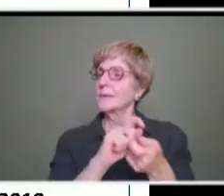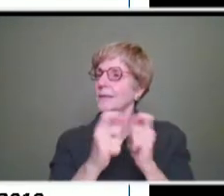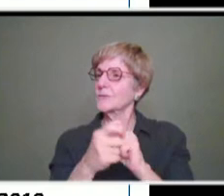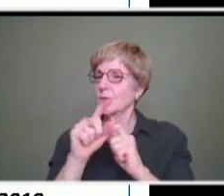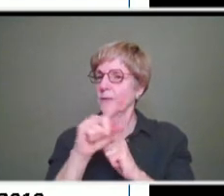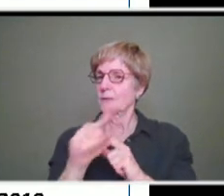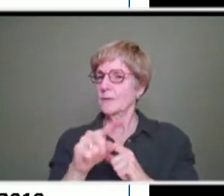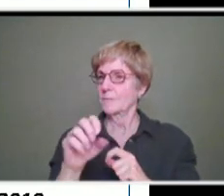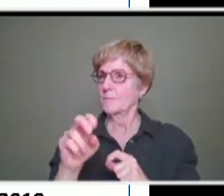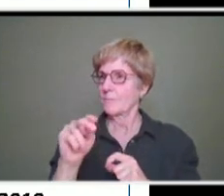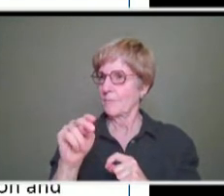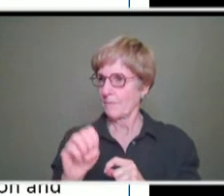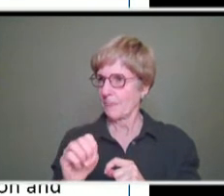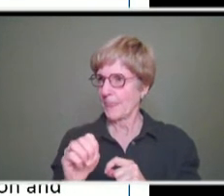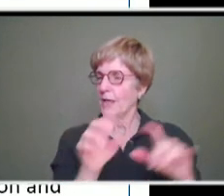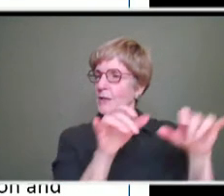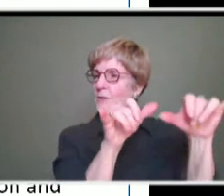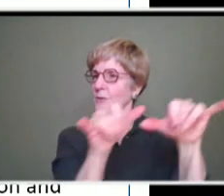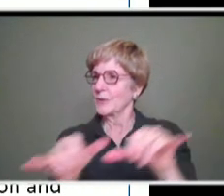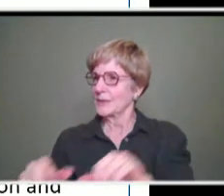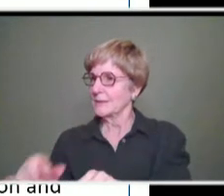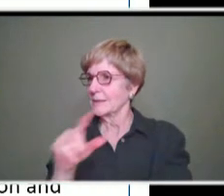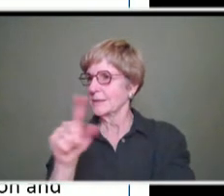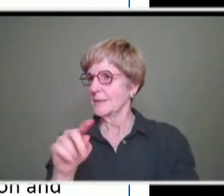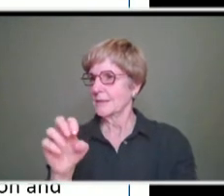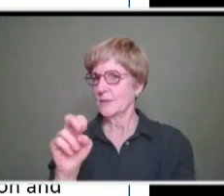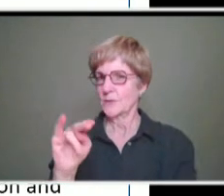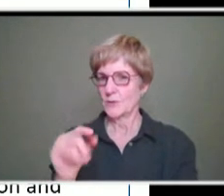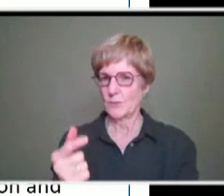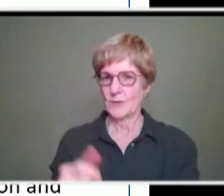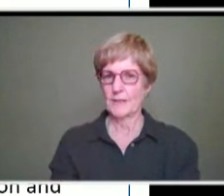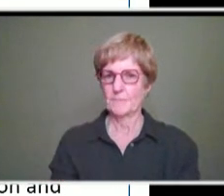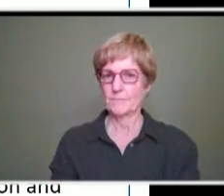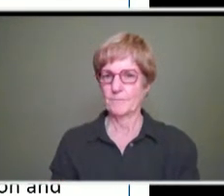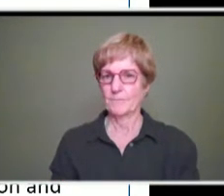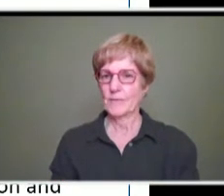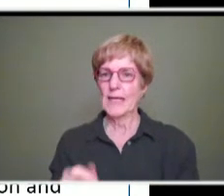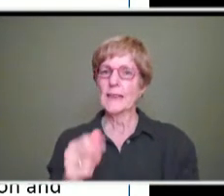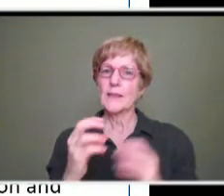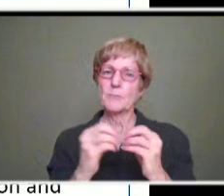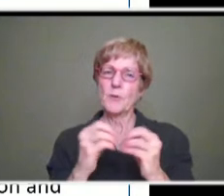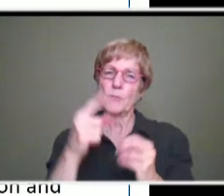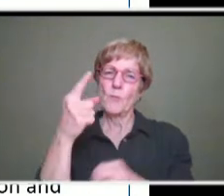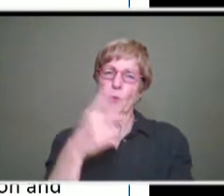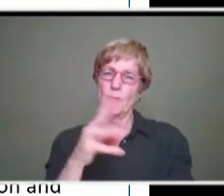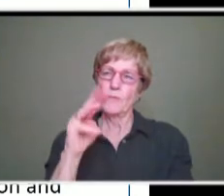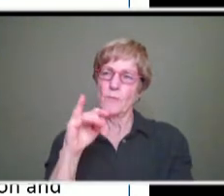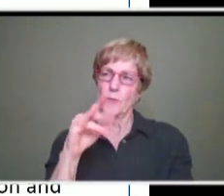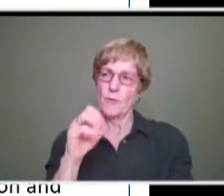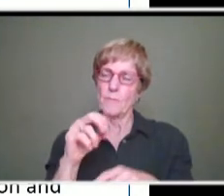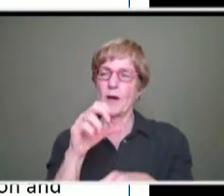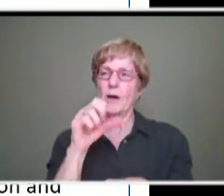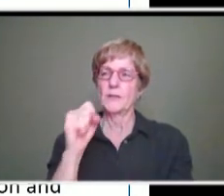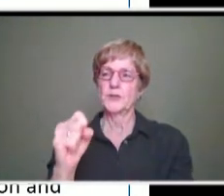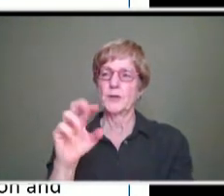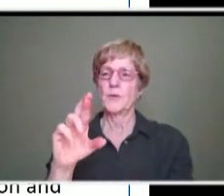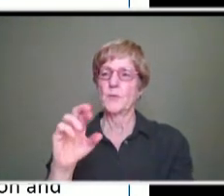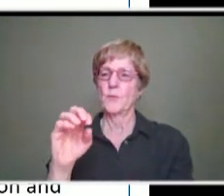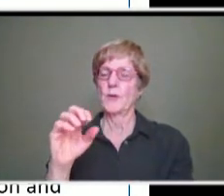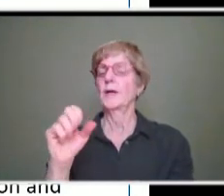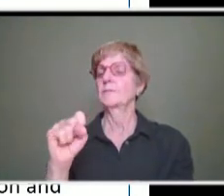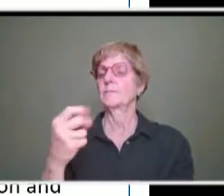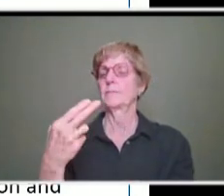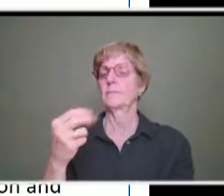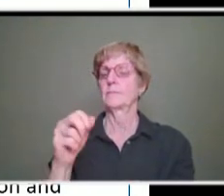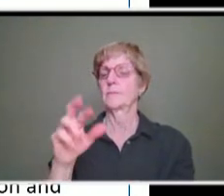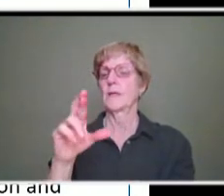their property to consistent zoning designation the site is slightly more than a quarter of a mile from Sharon Road West Dave mentioned the proximity